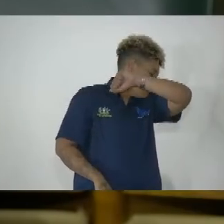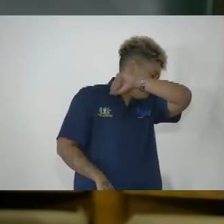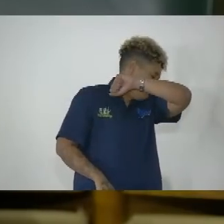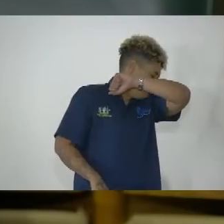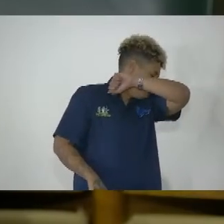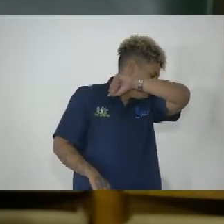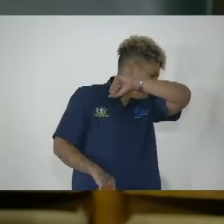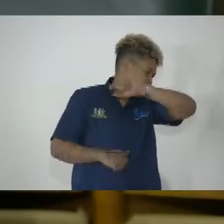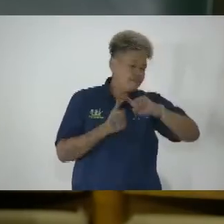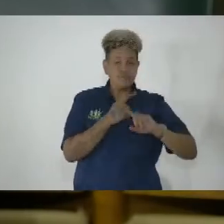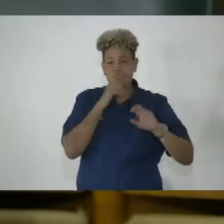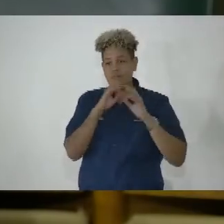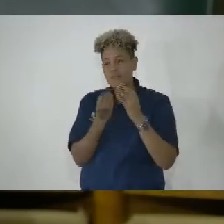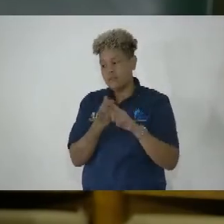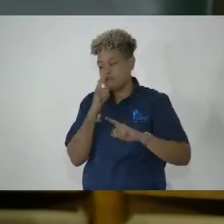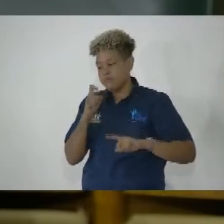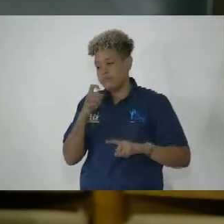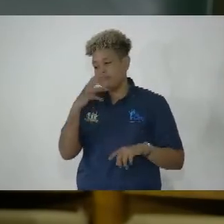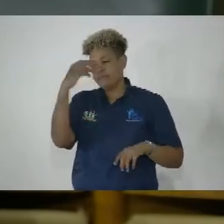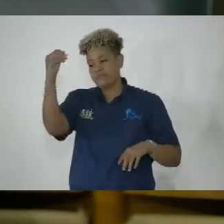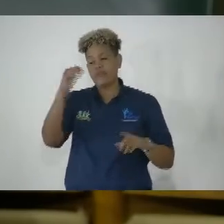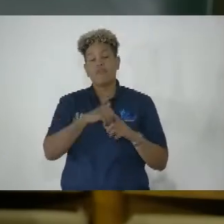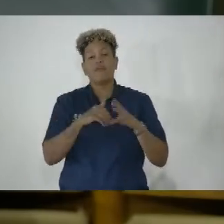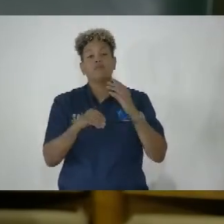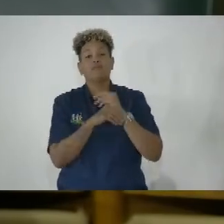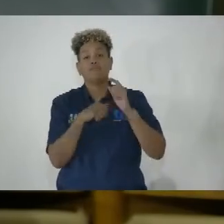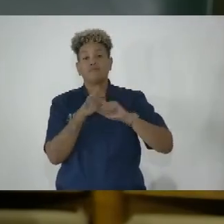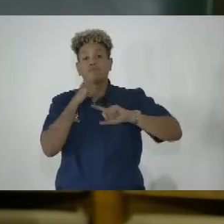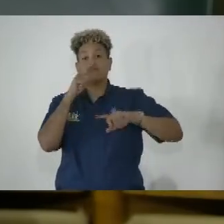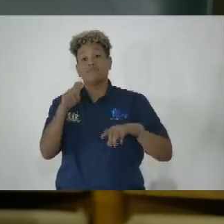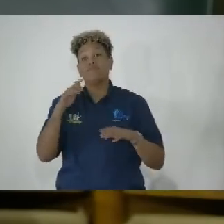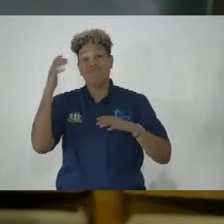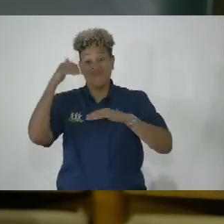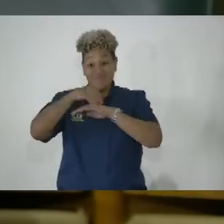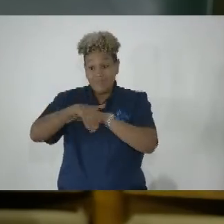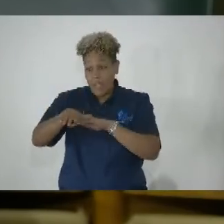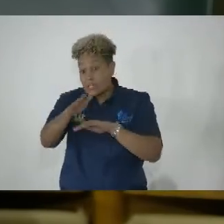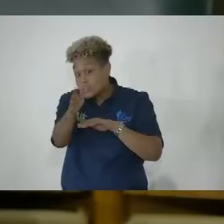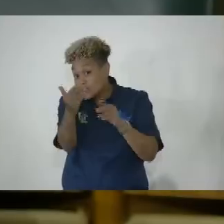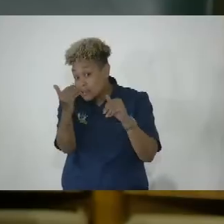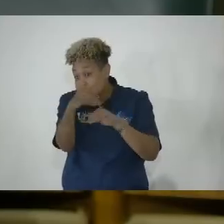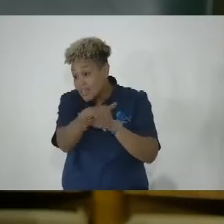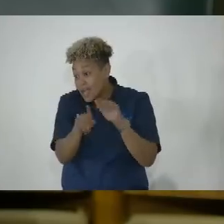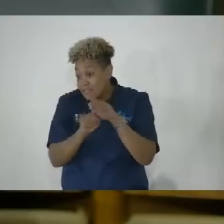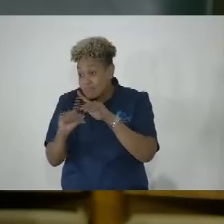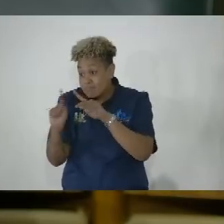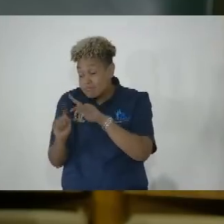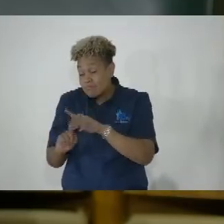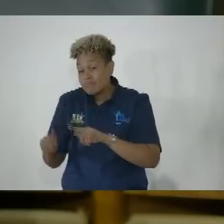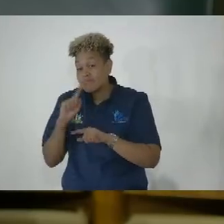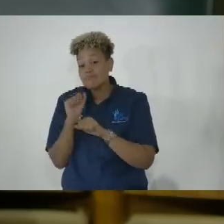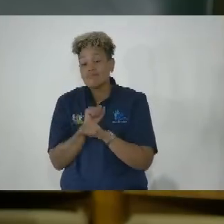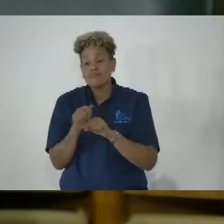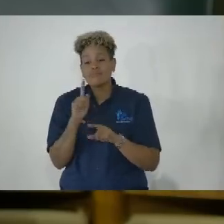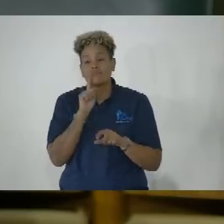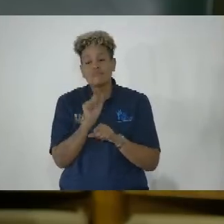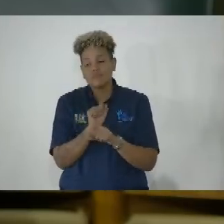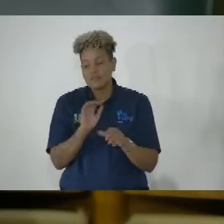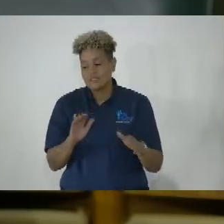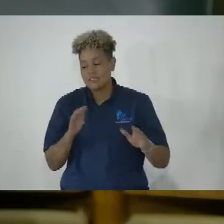have had to be moved out in the dead of night to escape sure and certain death, Mr.